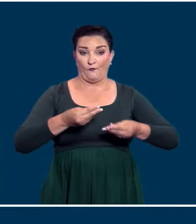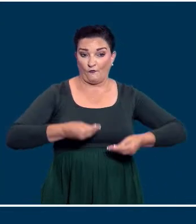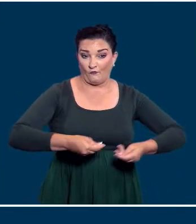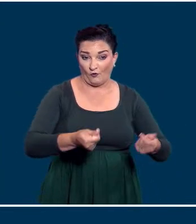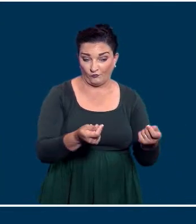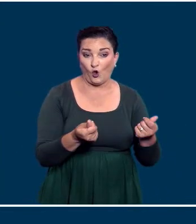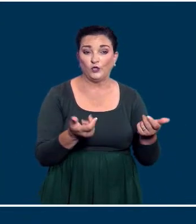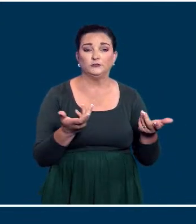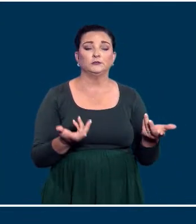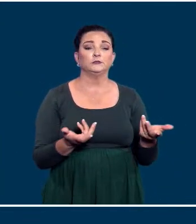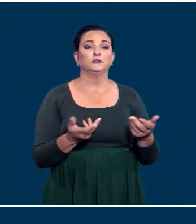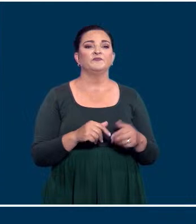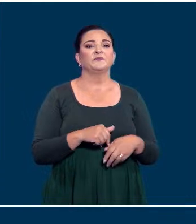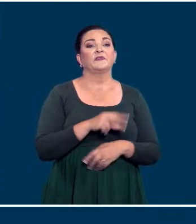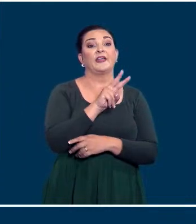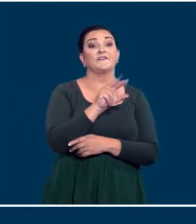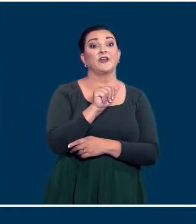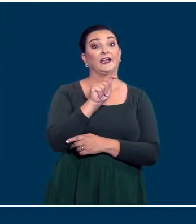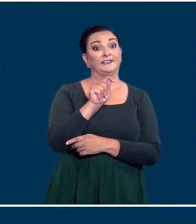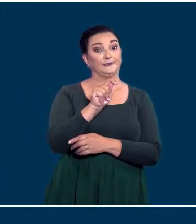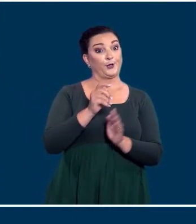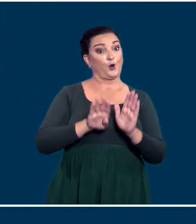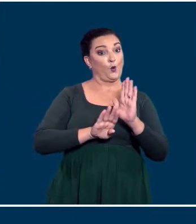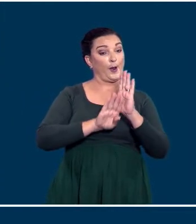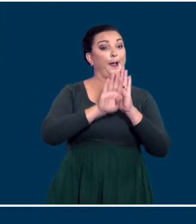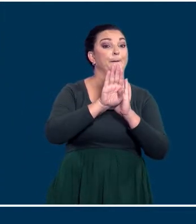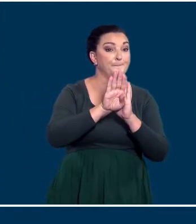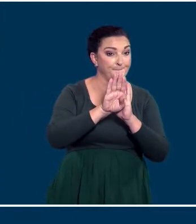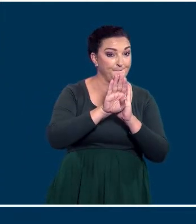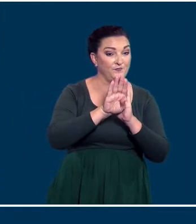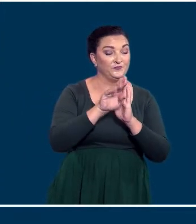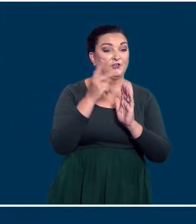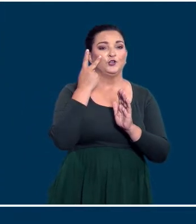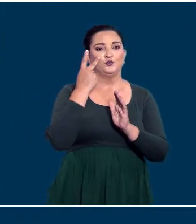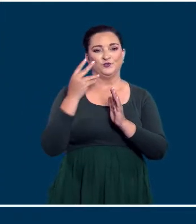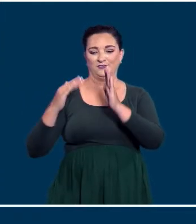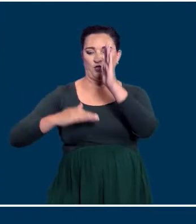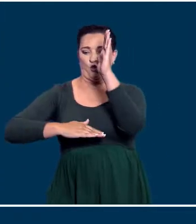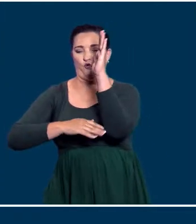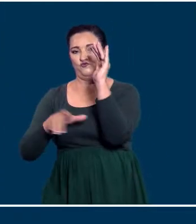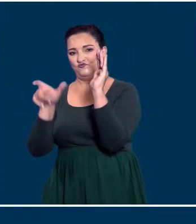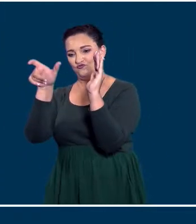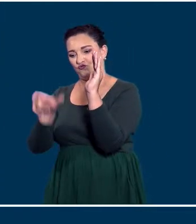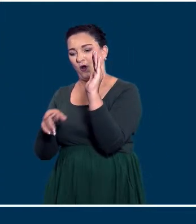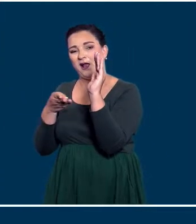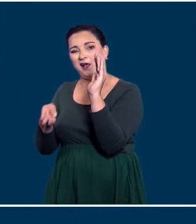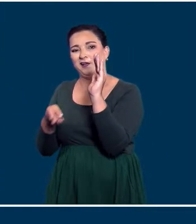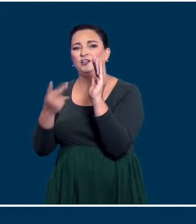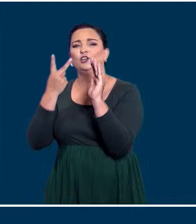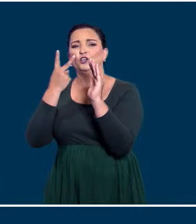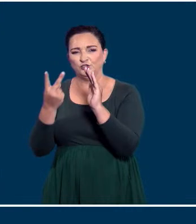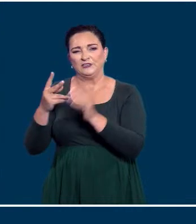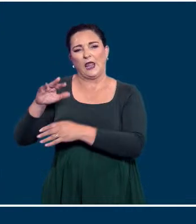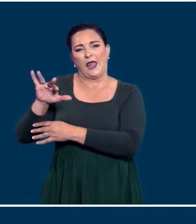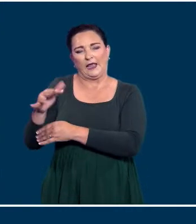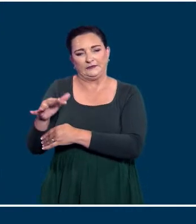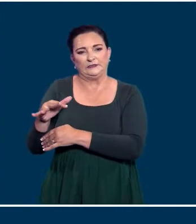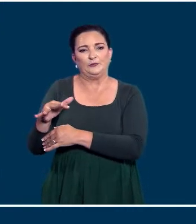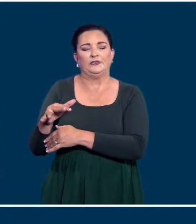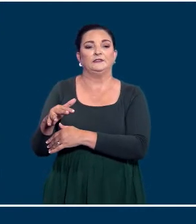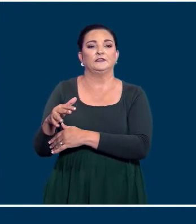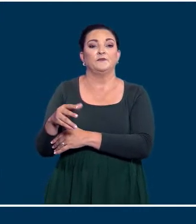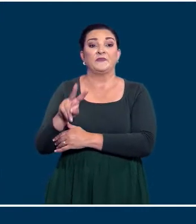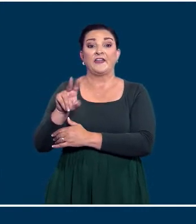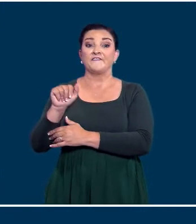by things like the VAT going up, and that's on the right-hand side, our estimates of the VAT increase.